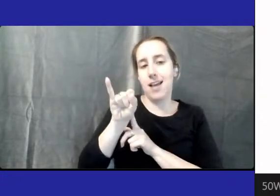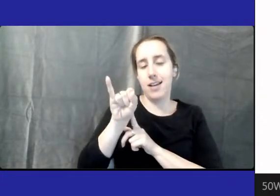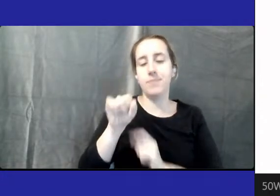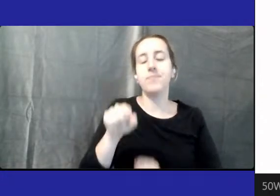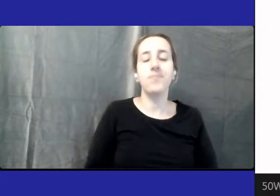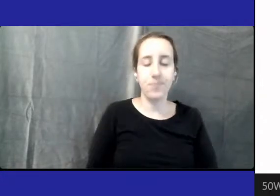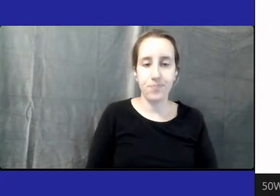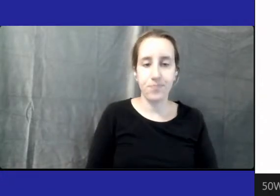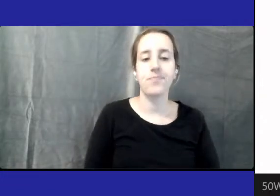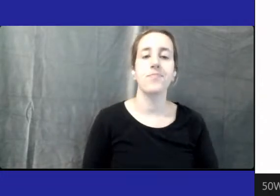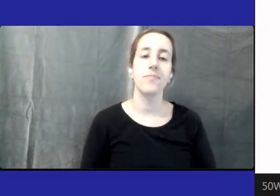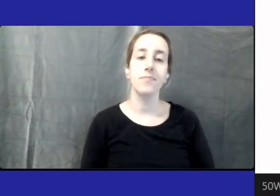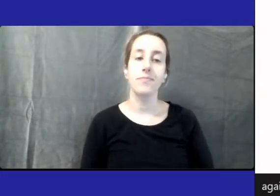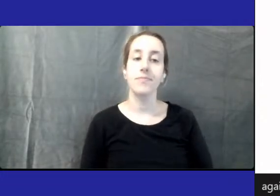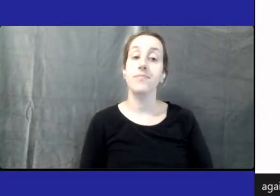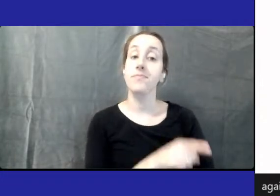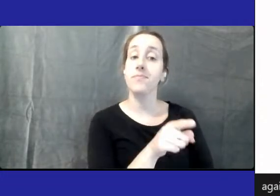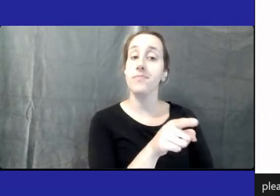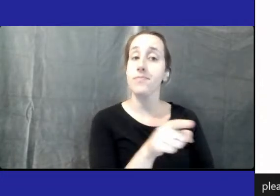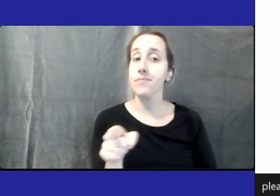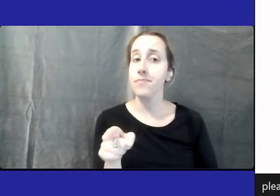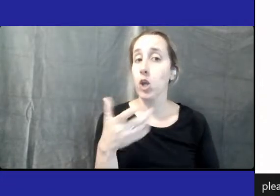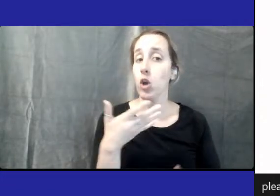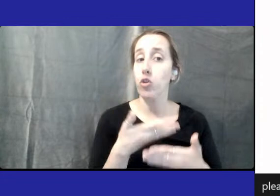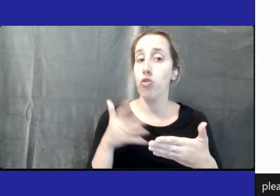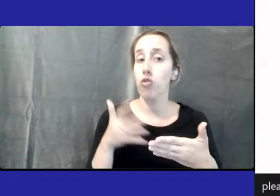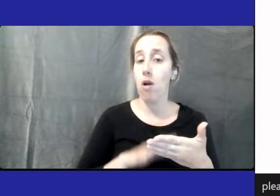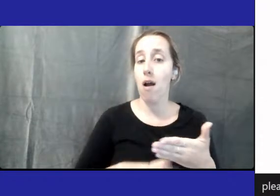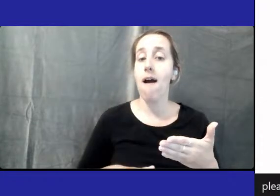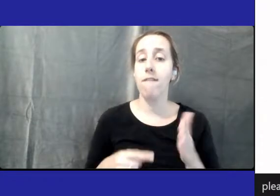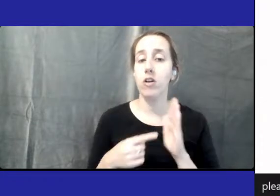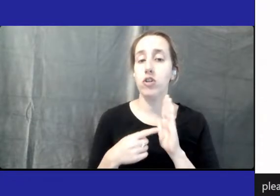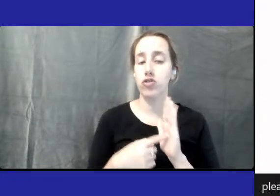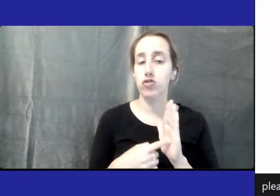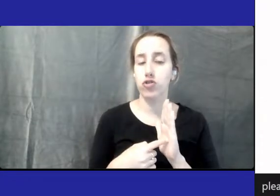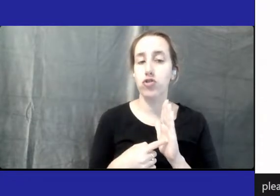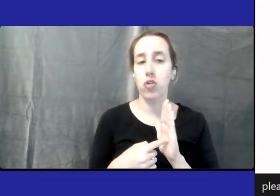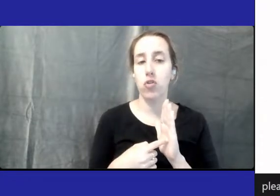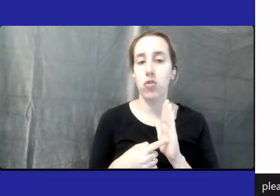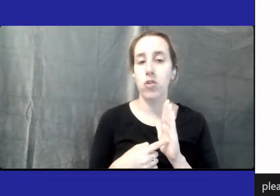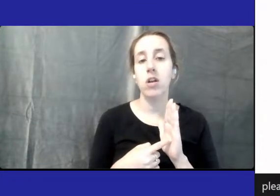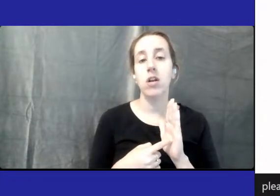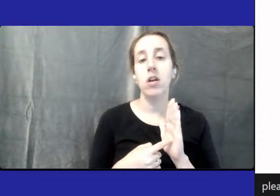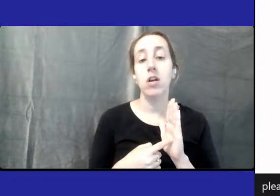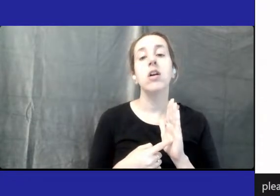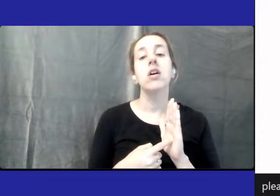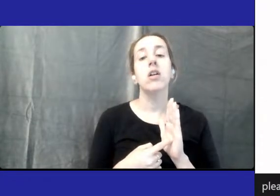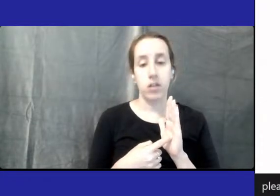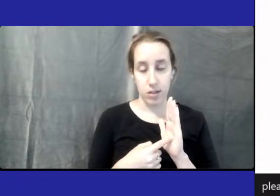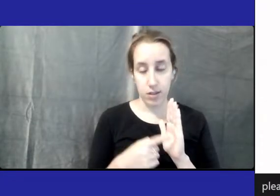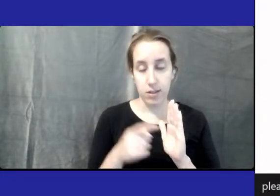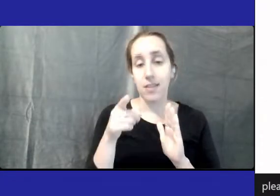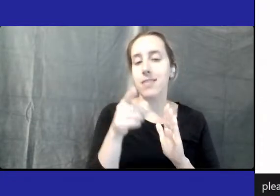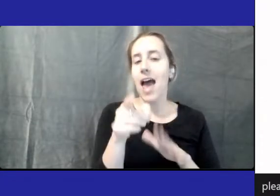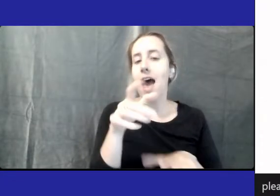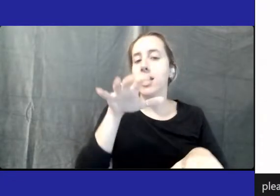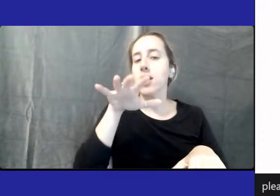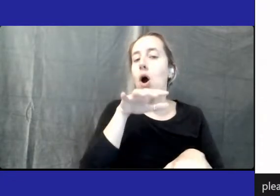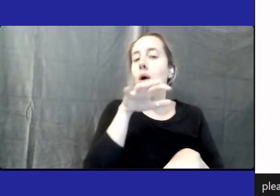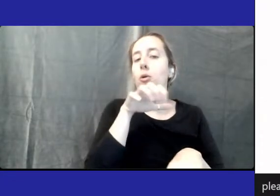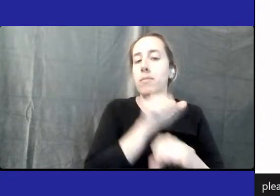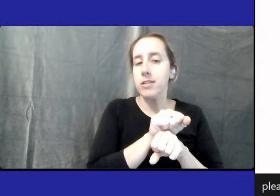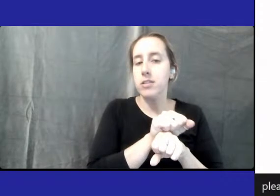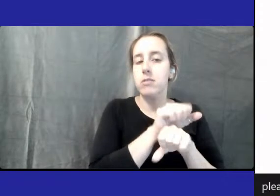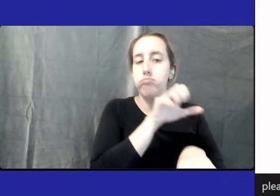This just to show that I mentioned the whole notion of people going to book their appointments, and that process has been, I think,